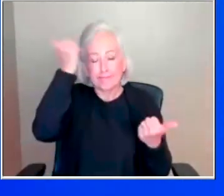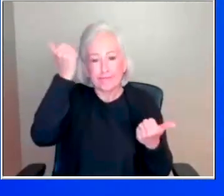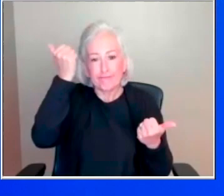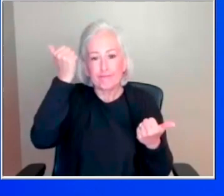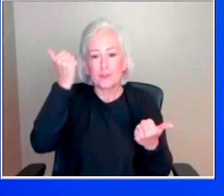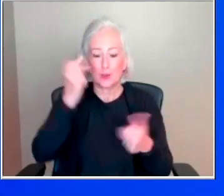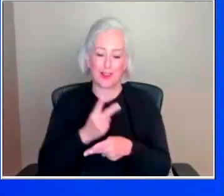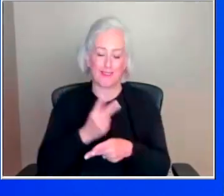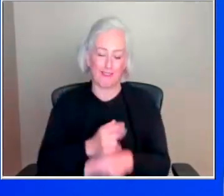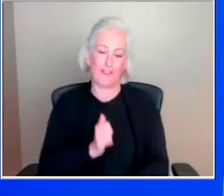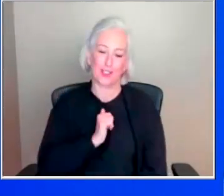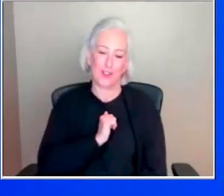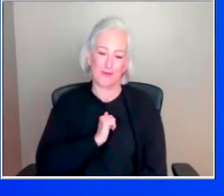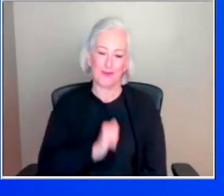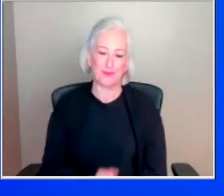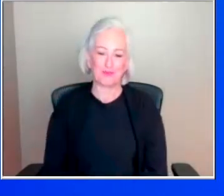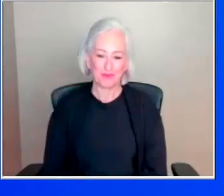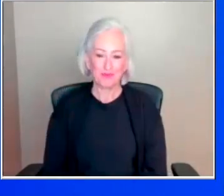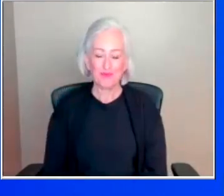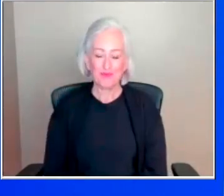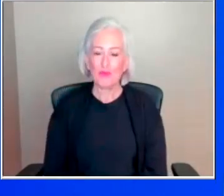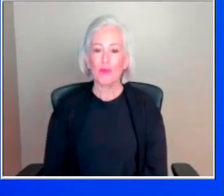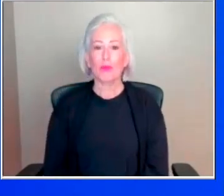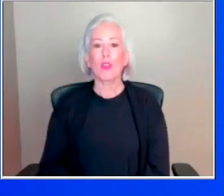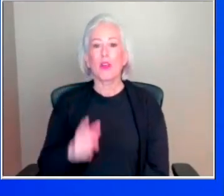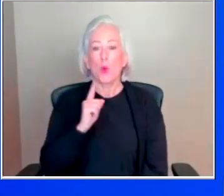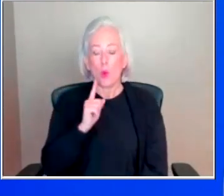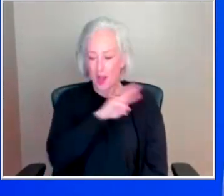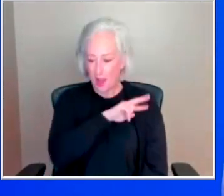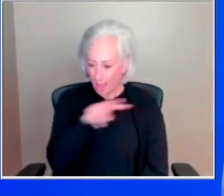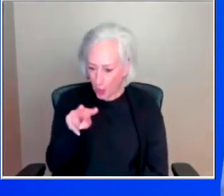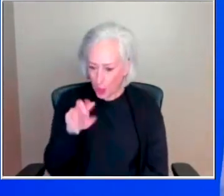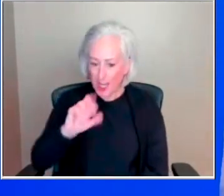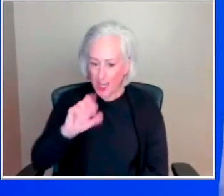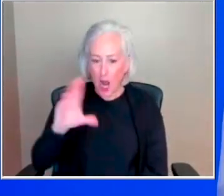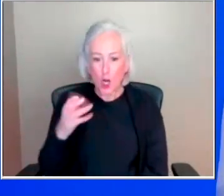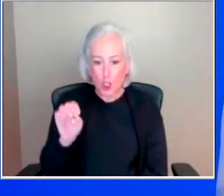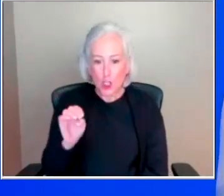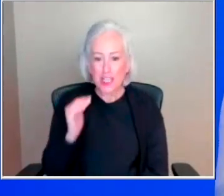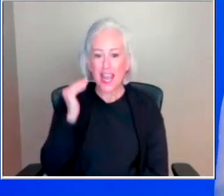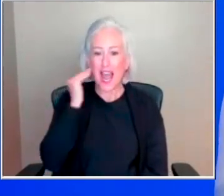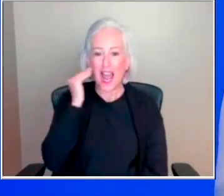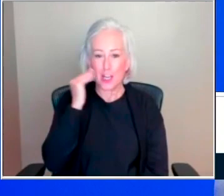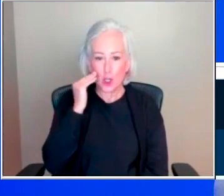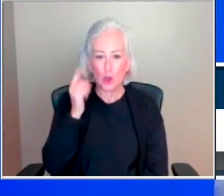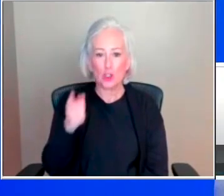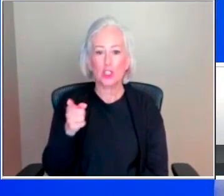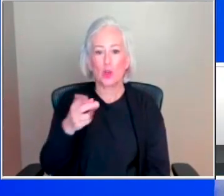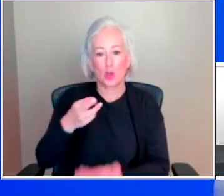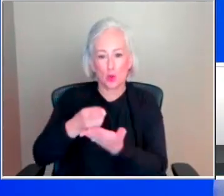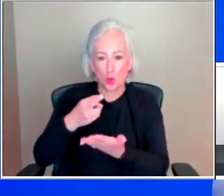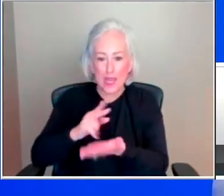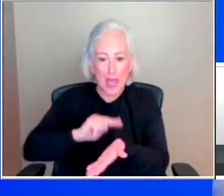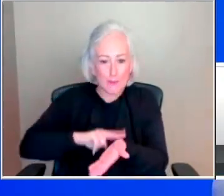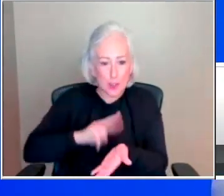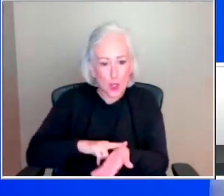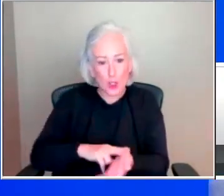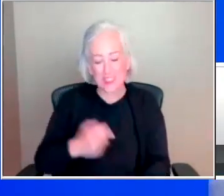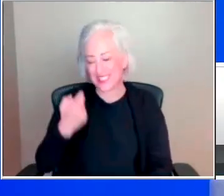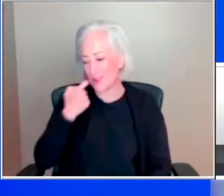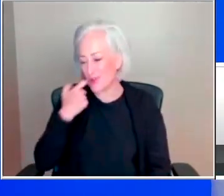care of ourselves. So, like I said, when I looked at her and I knew that she was a rehab nurse and had just retired, I